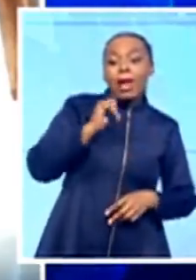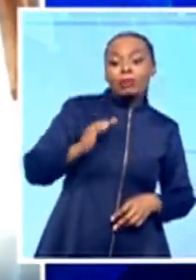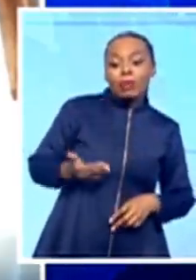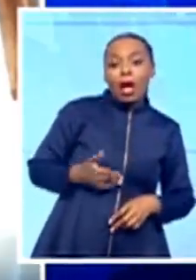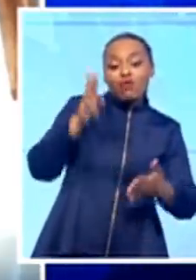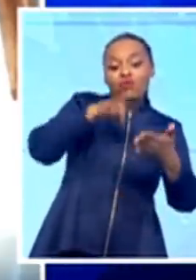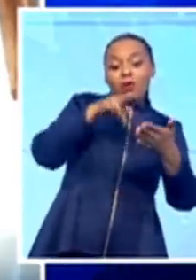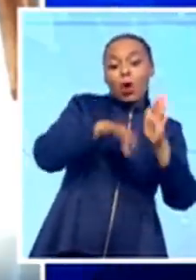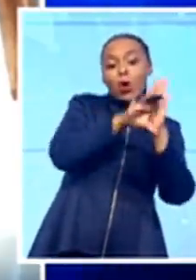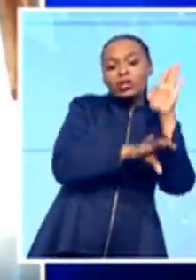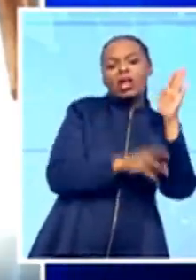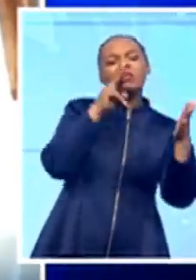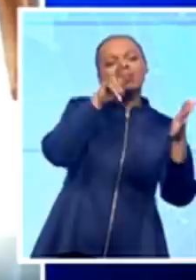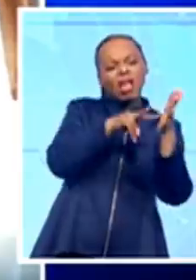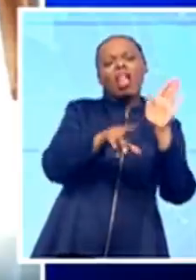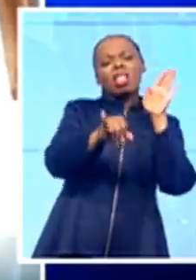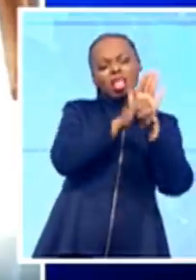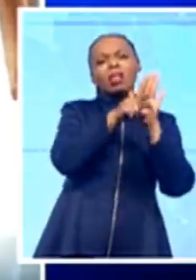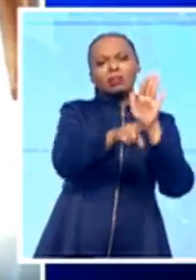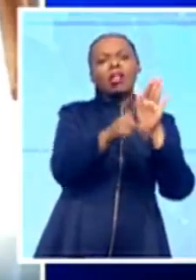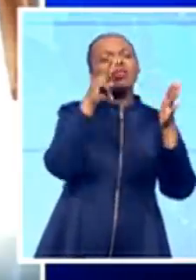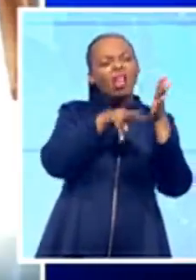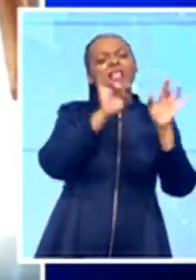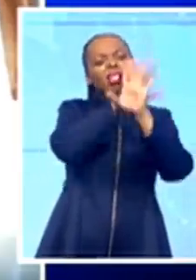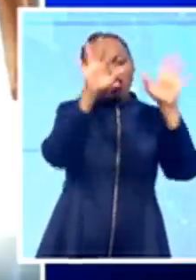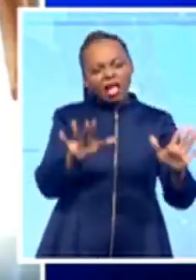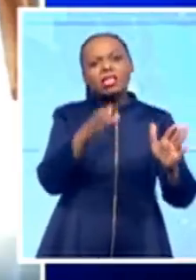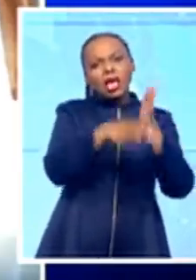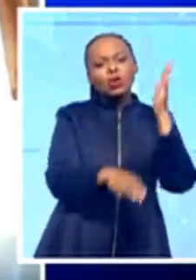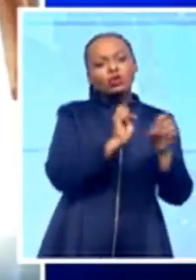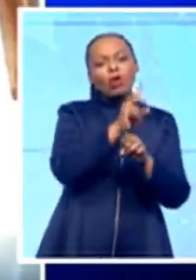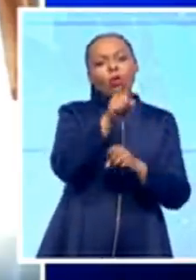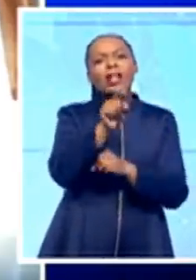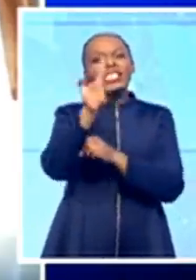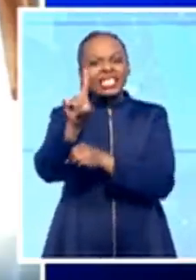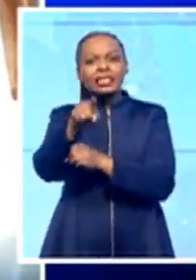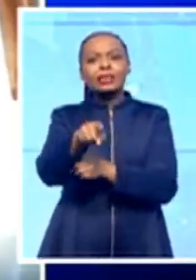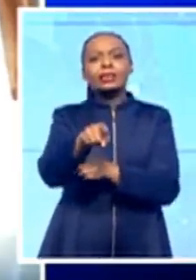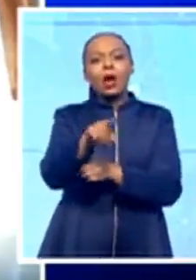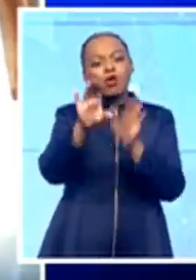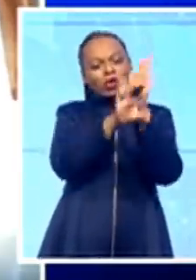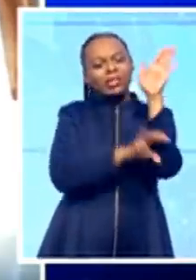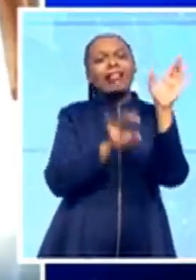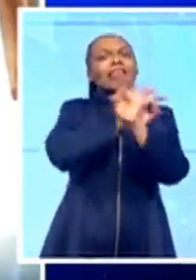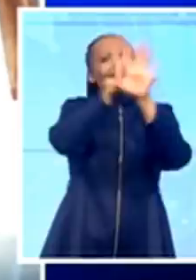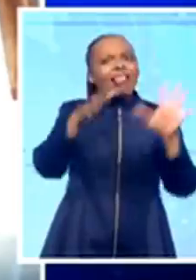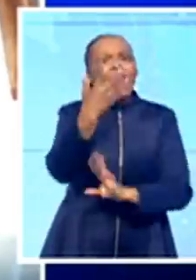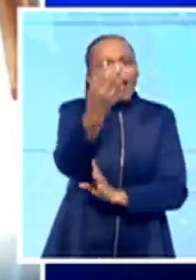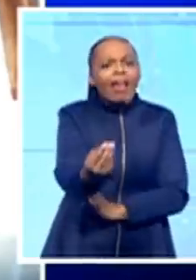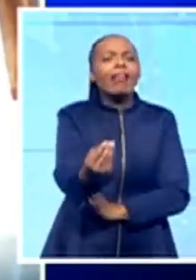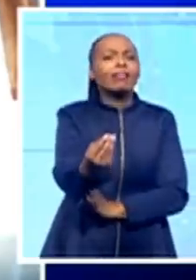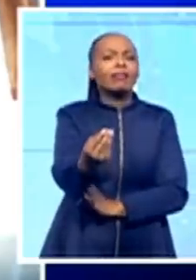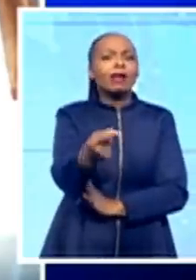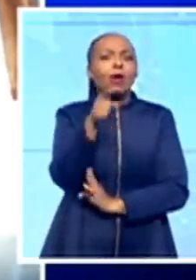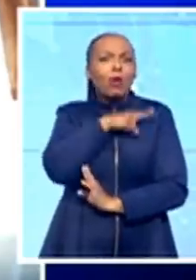clearly Section 12.1b of the Constitution is very clear that detention without trial is wrong.